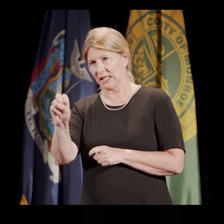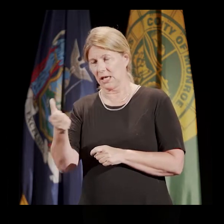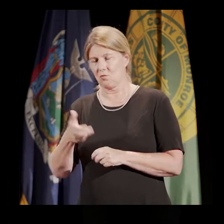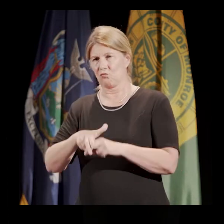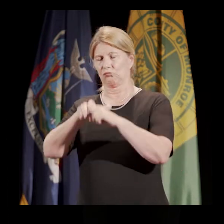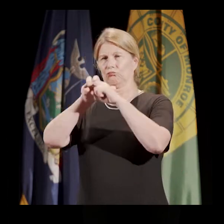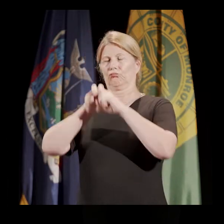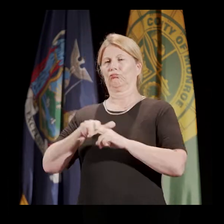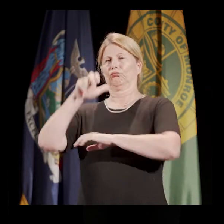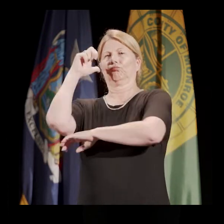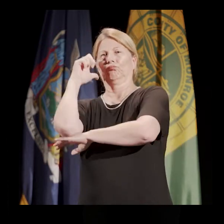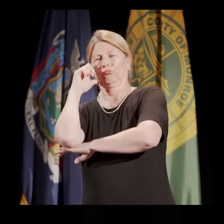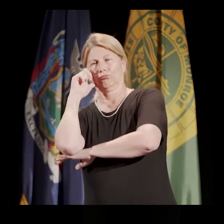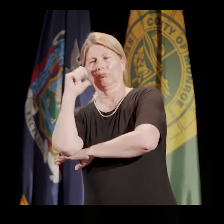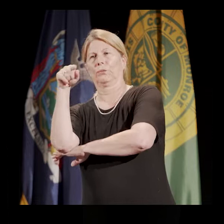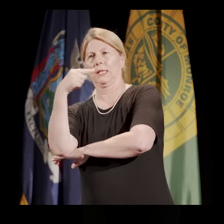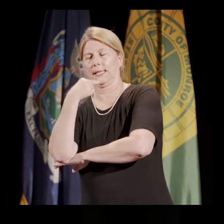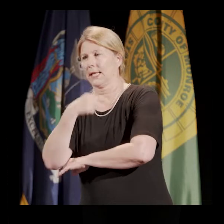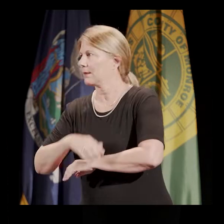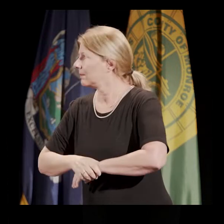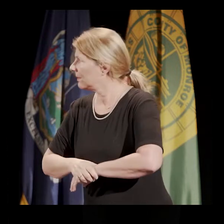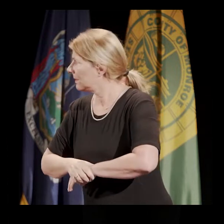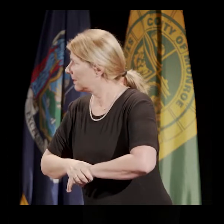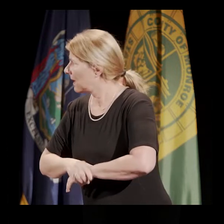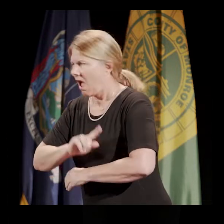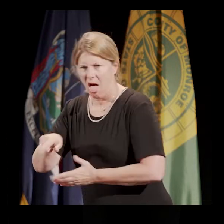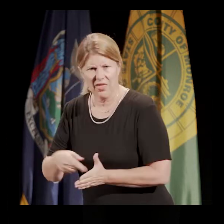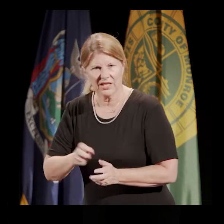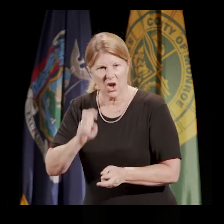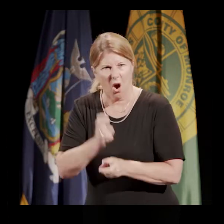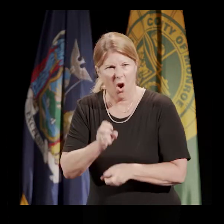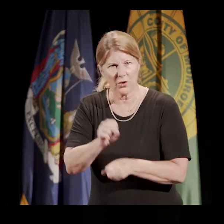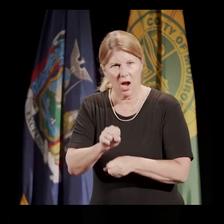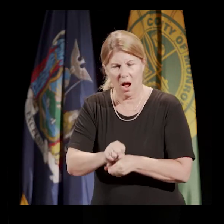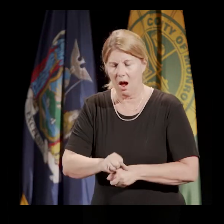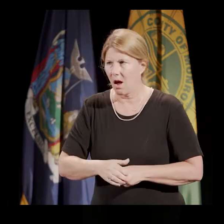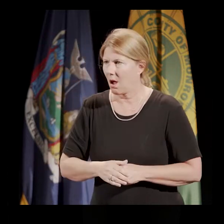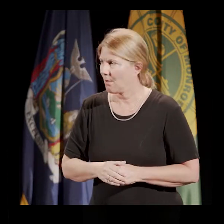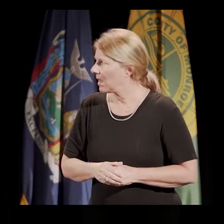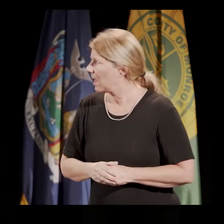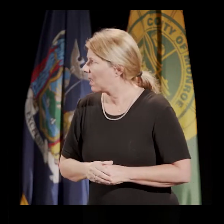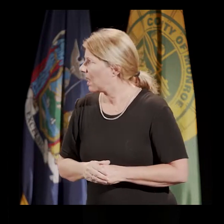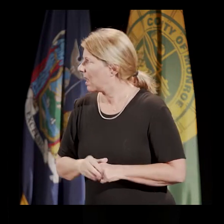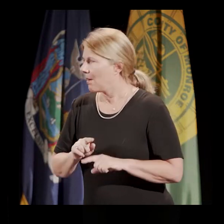pressures of the presidency. And he said, man, this is a hard job. But he said, at least I'm not a